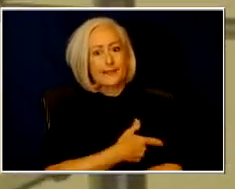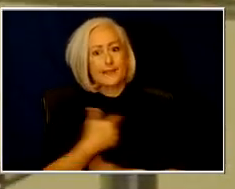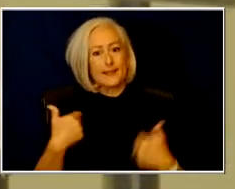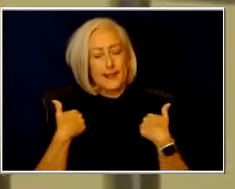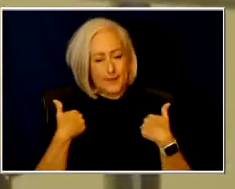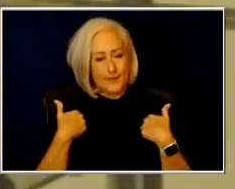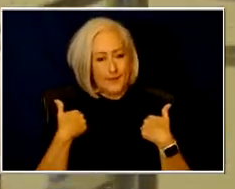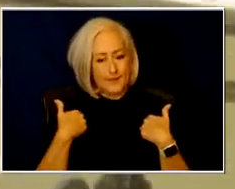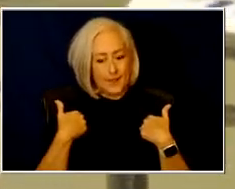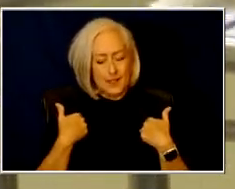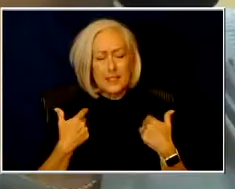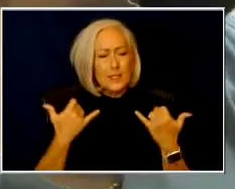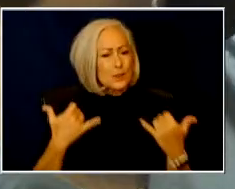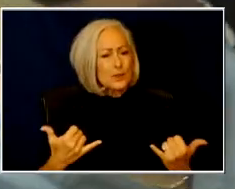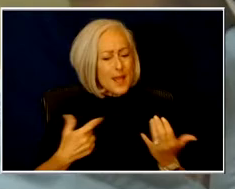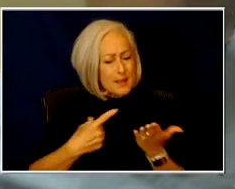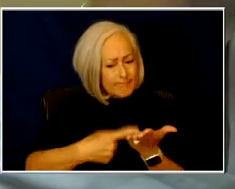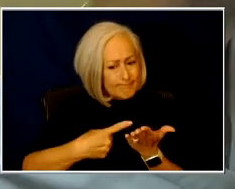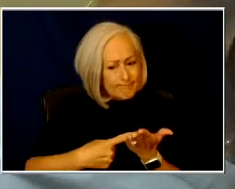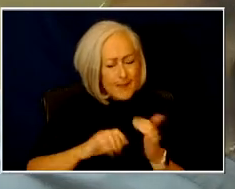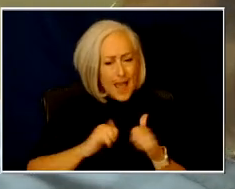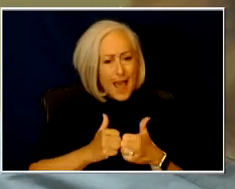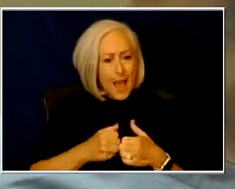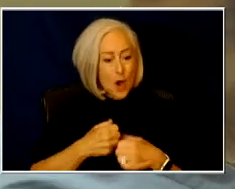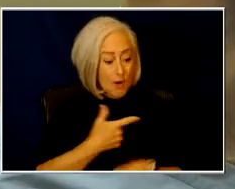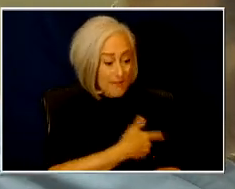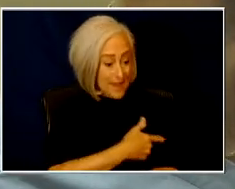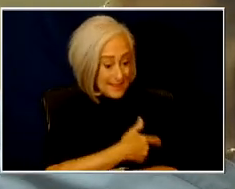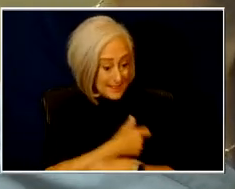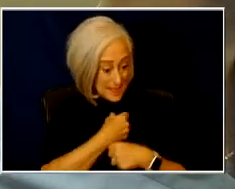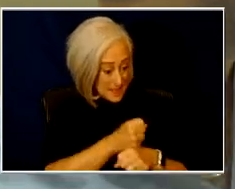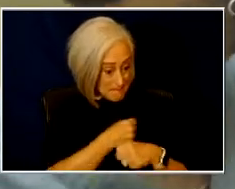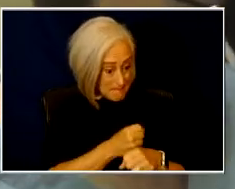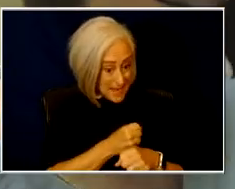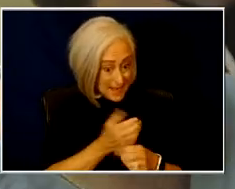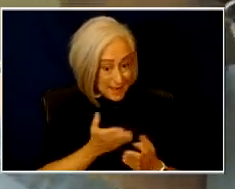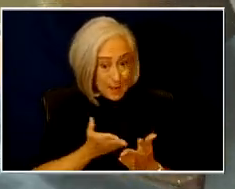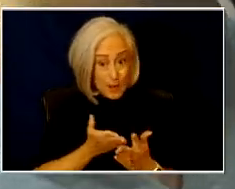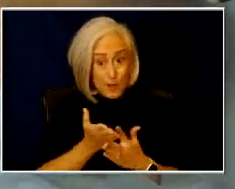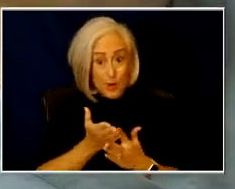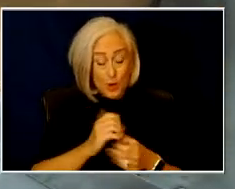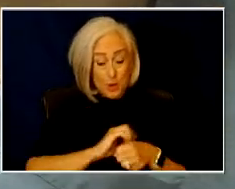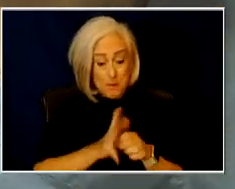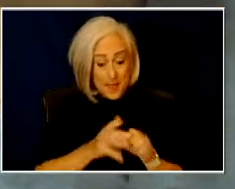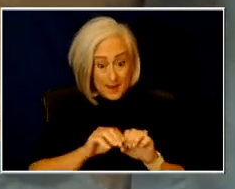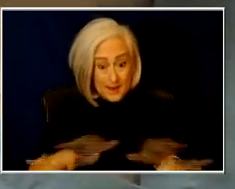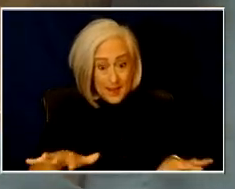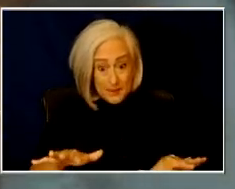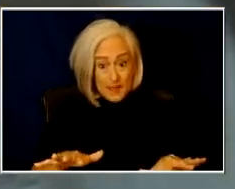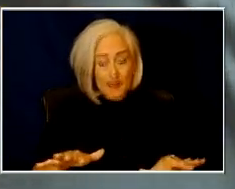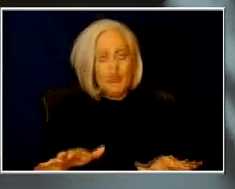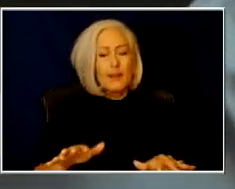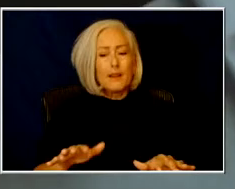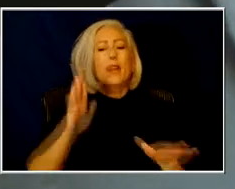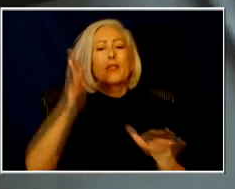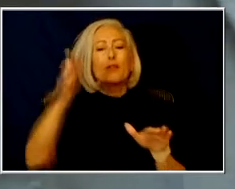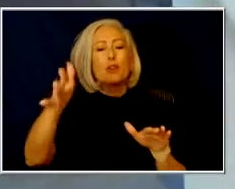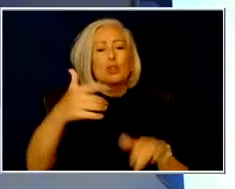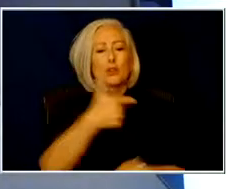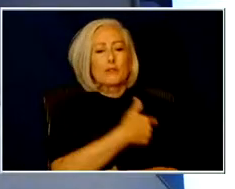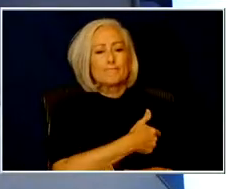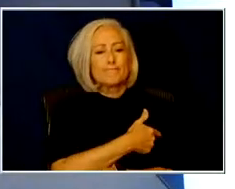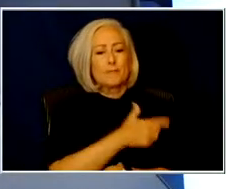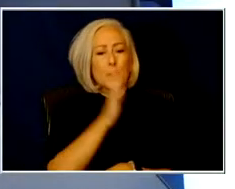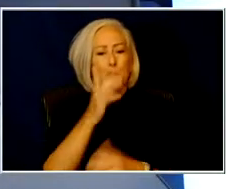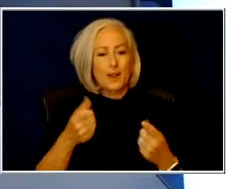so quickly in this pandemic and where we're headed with vaccination as well we've got an outstanding panel with us to do that